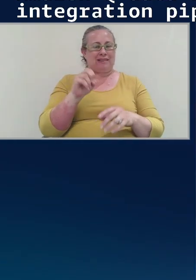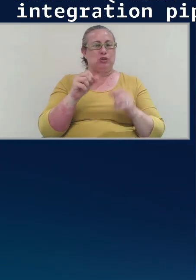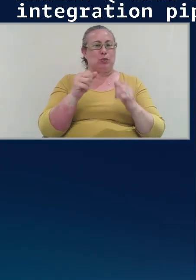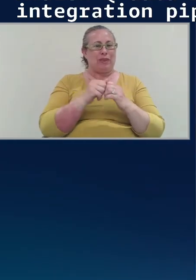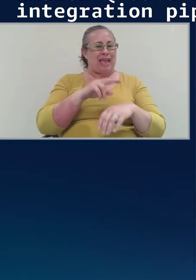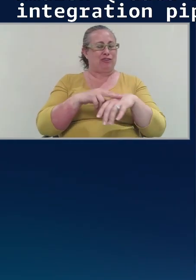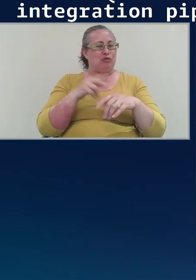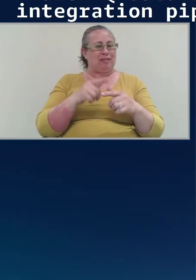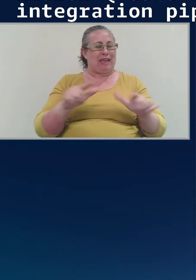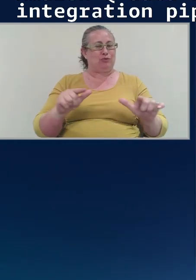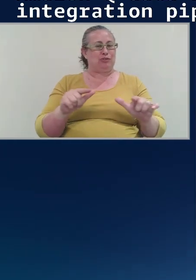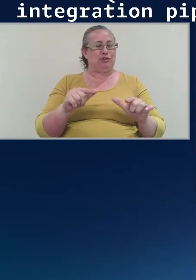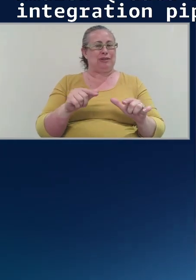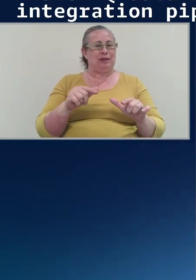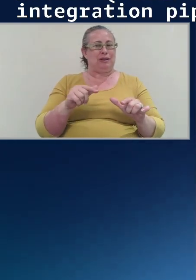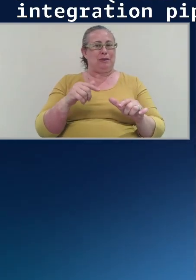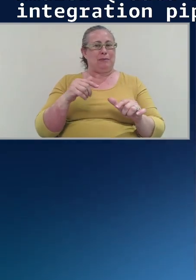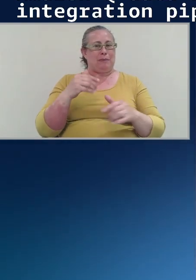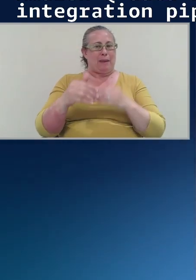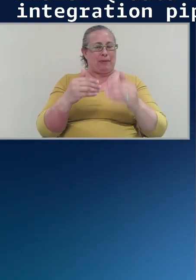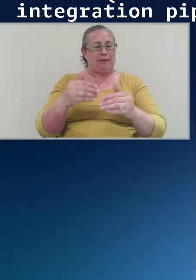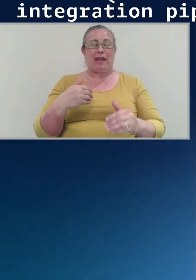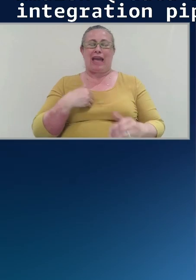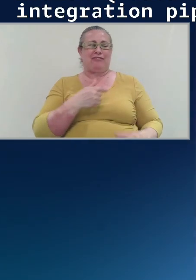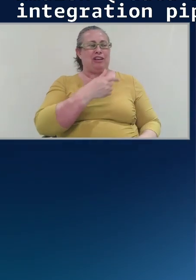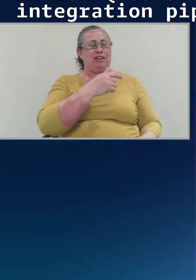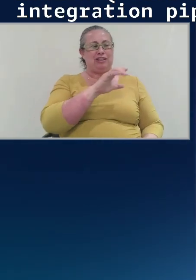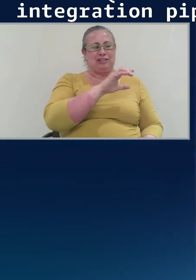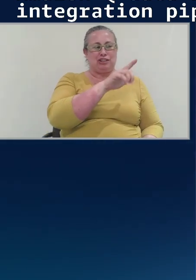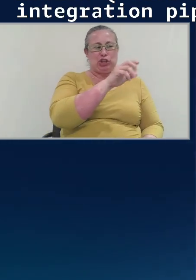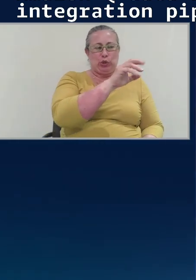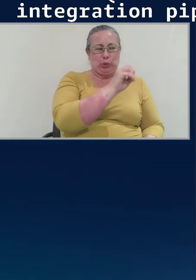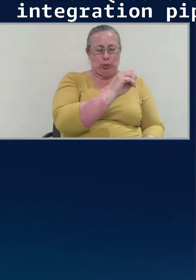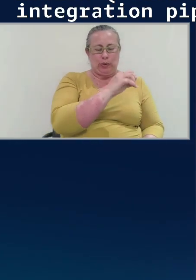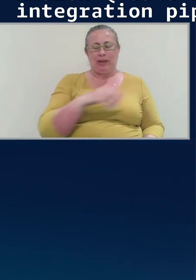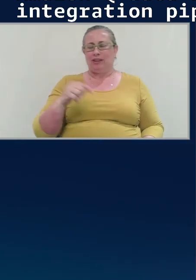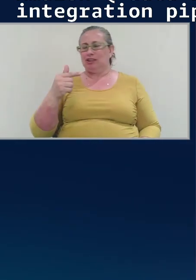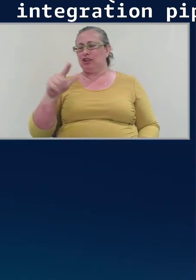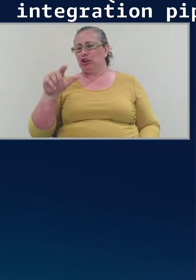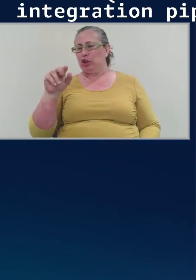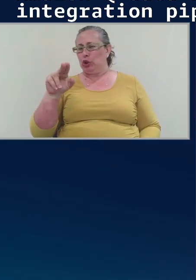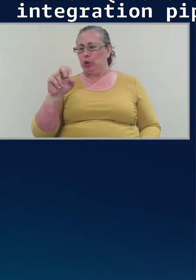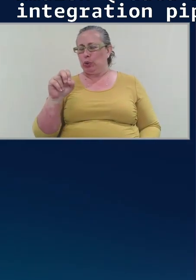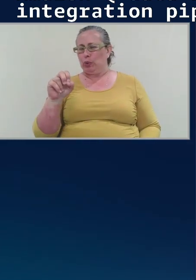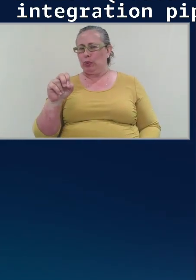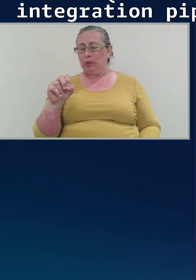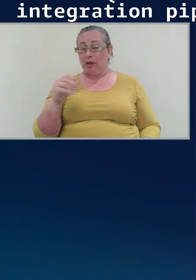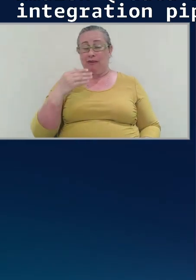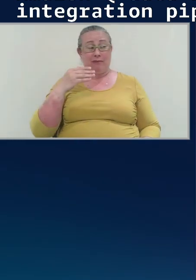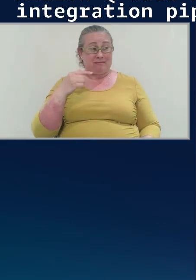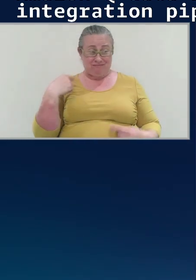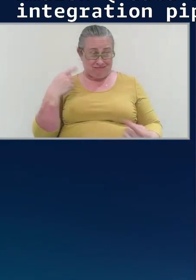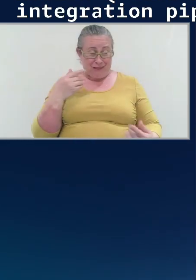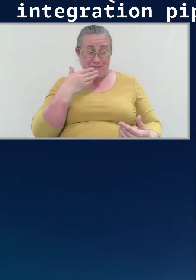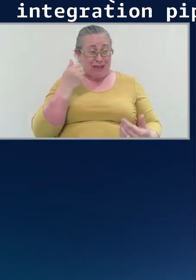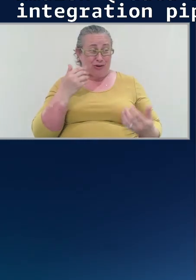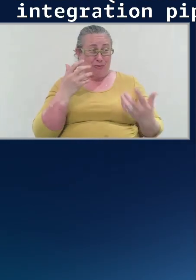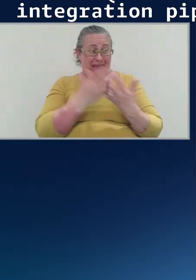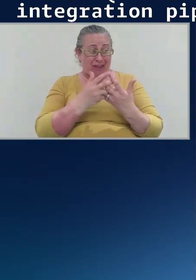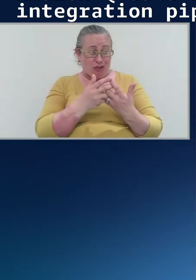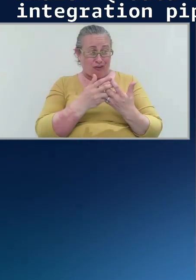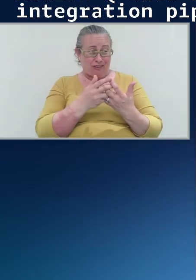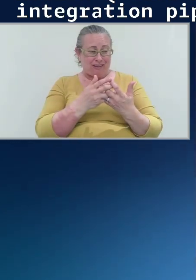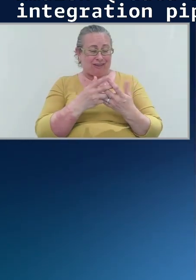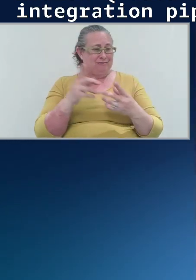We got Q and we got Glue. And we got AM. Have there been a better pairing since peanut butter and